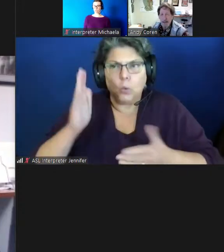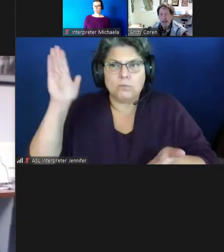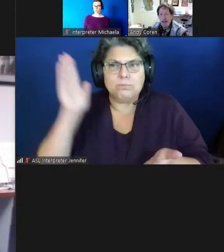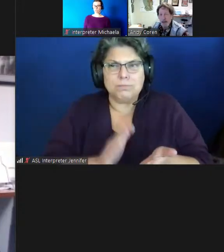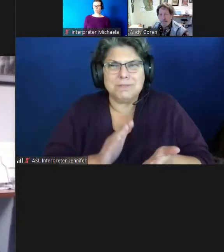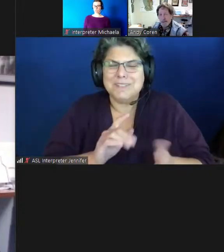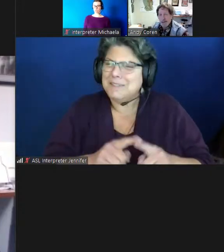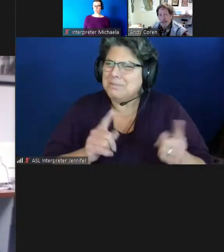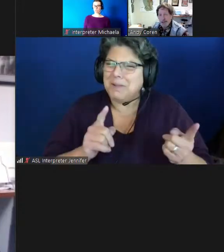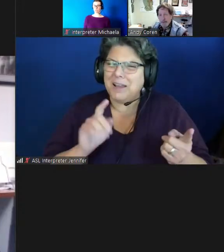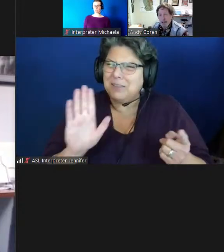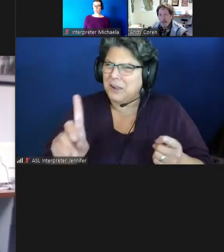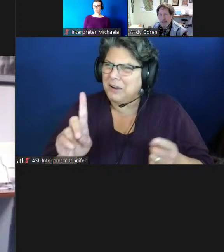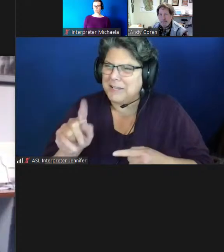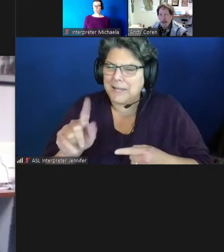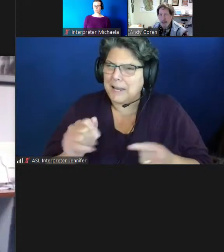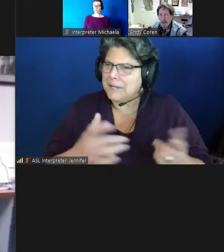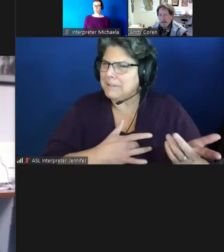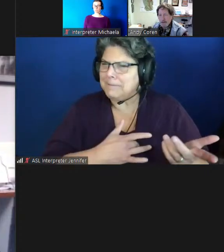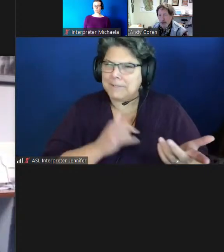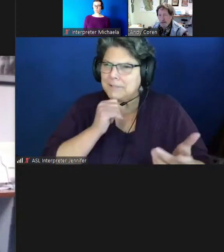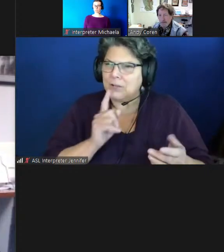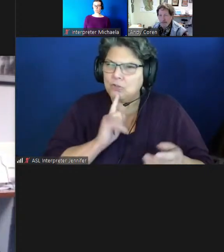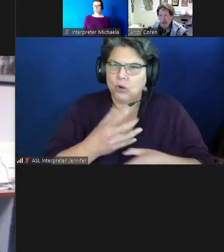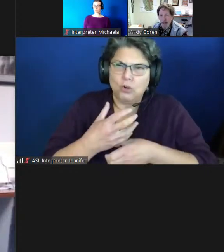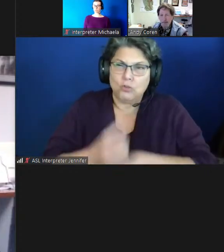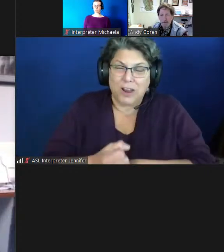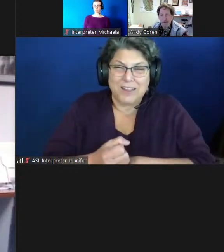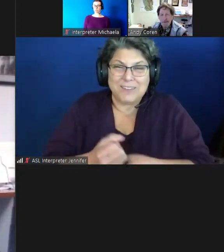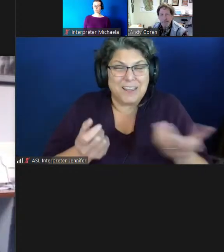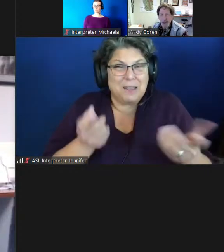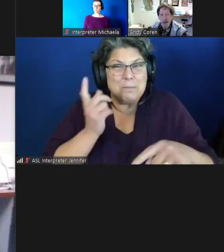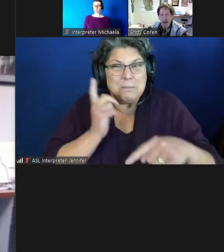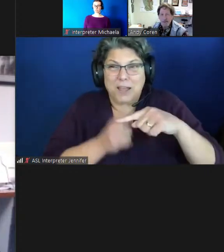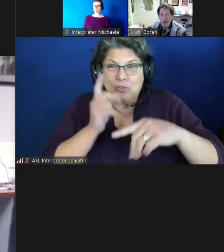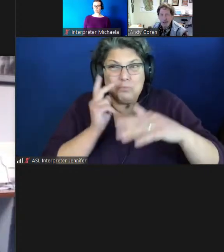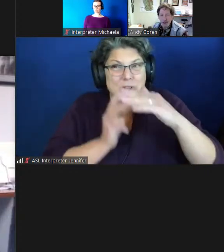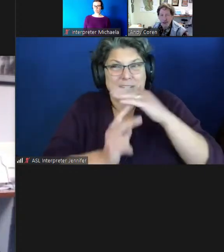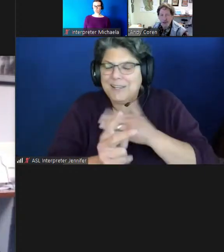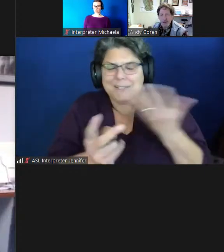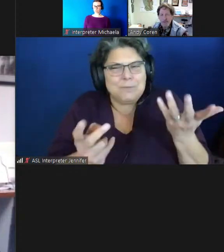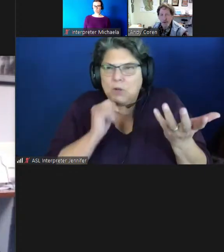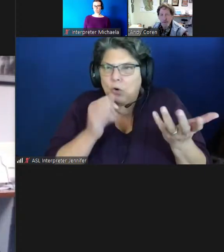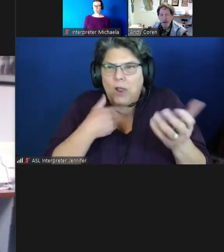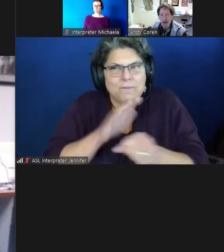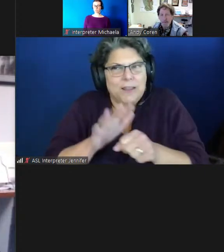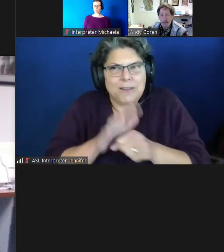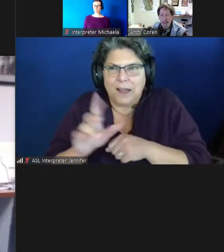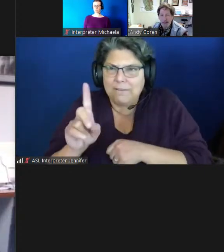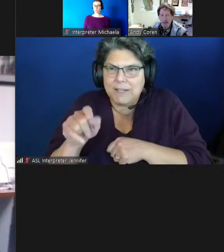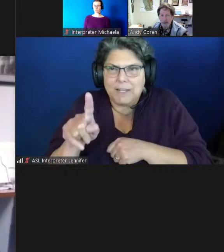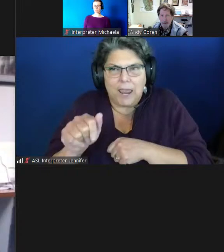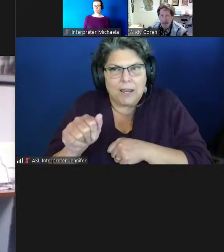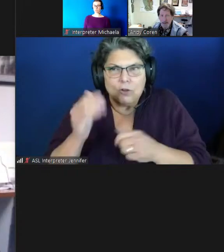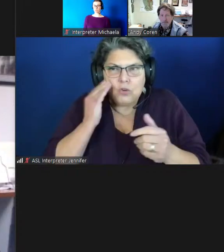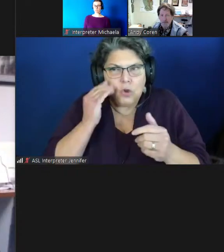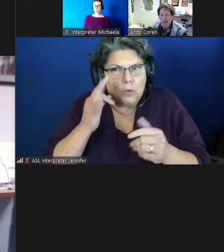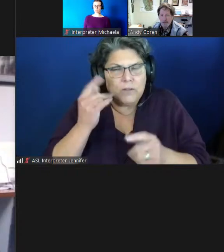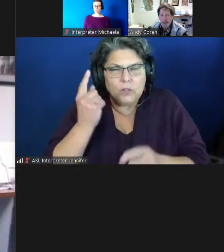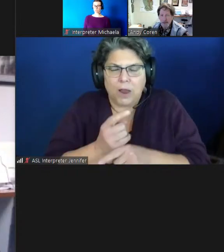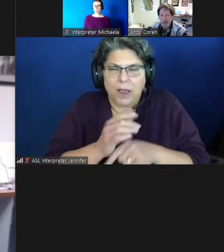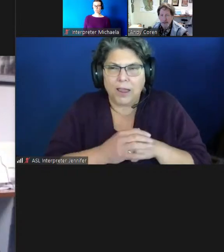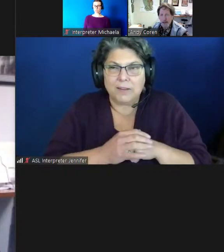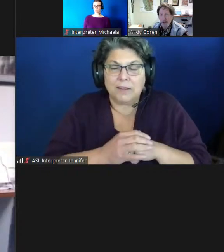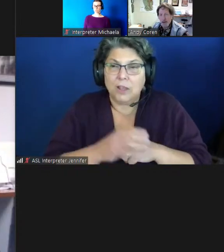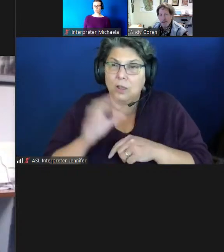see. Prediction models have not had the time to be reliable. The assertions of Omicron being less severe